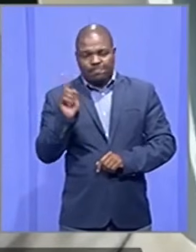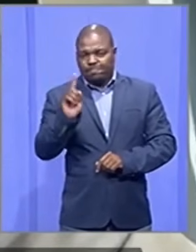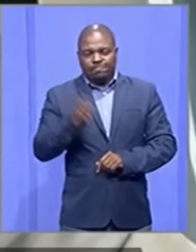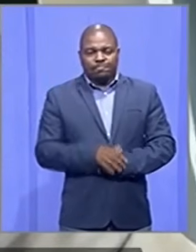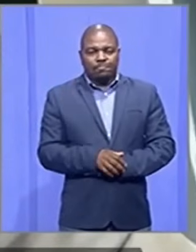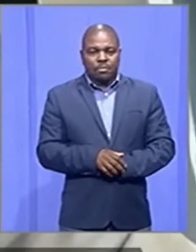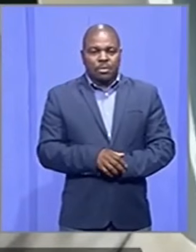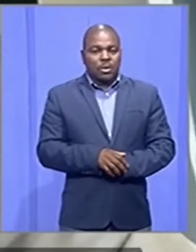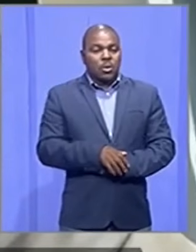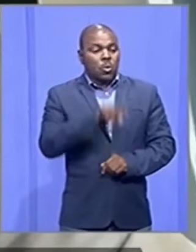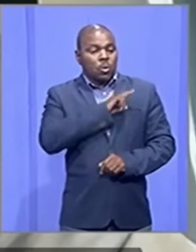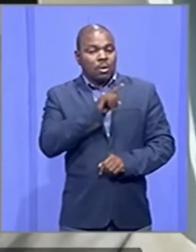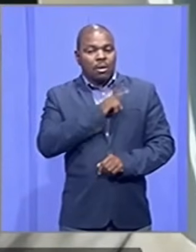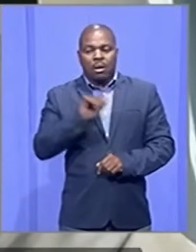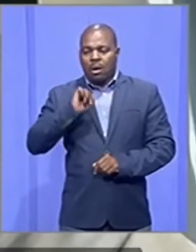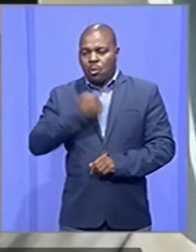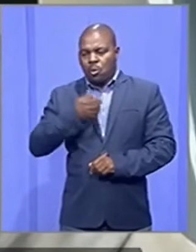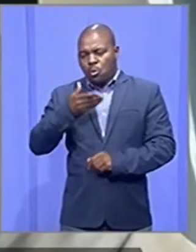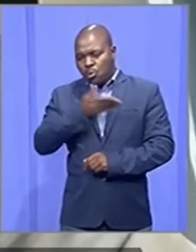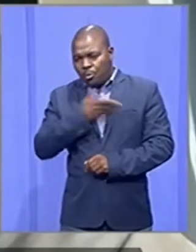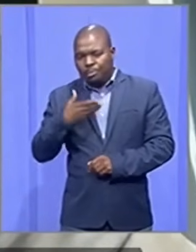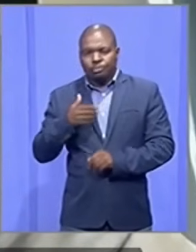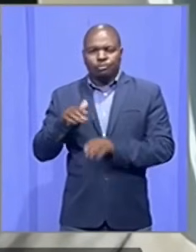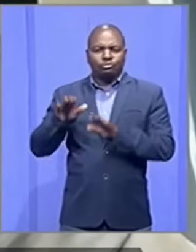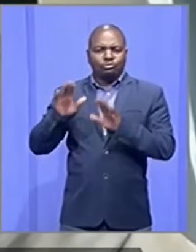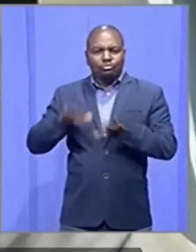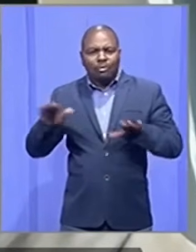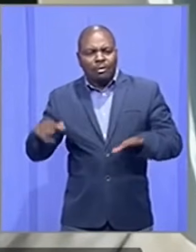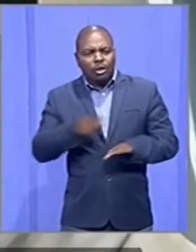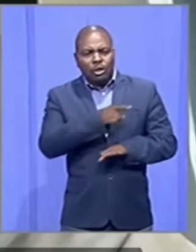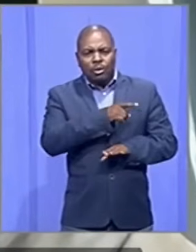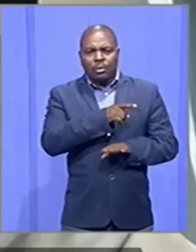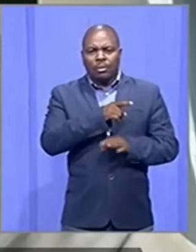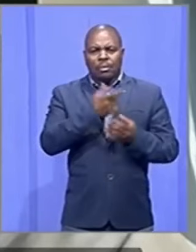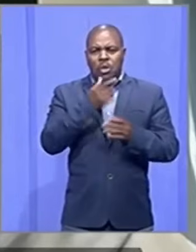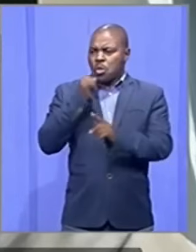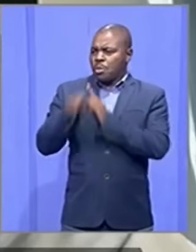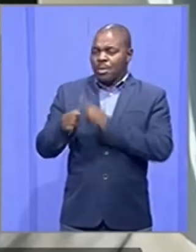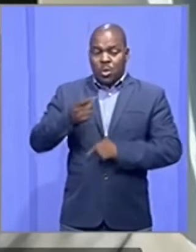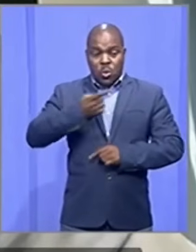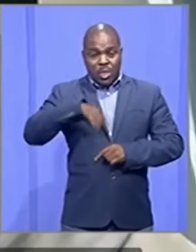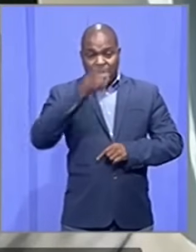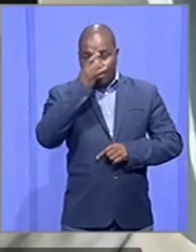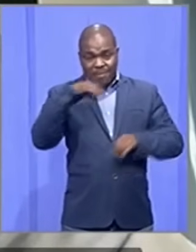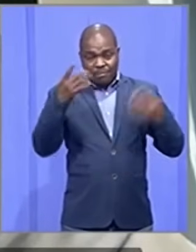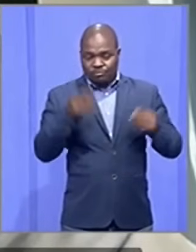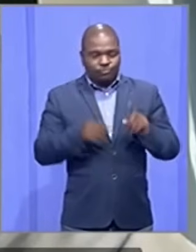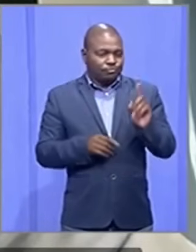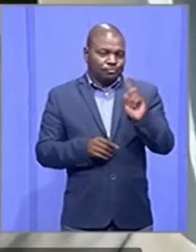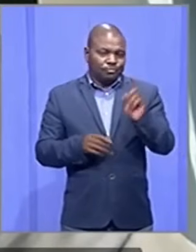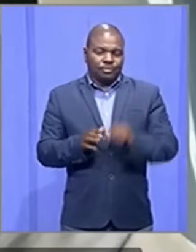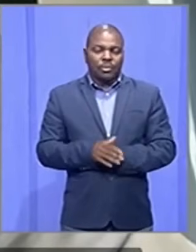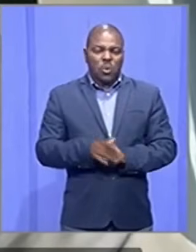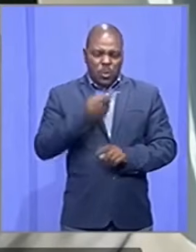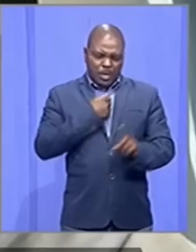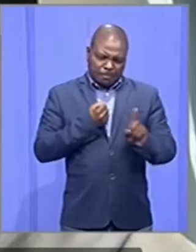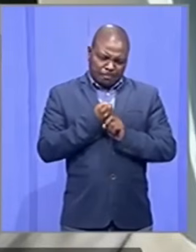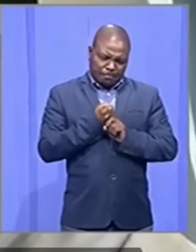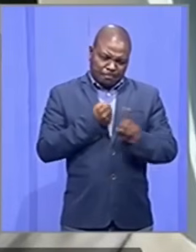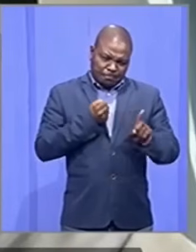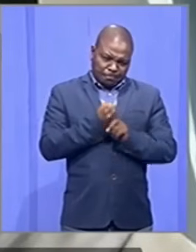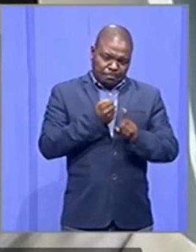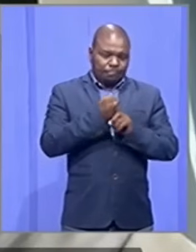the murderers of our women and children, but we will never surrender, and we will fight until we